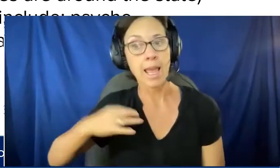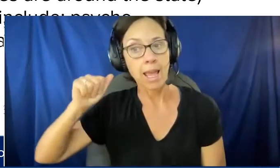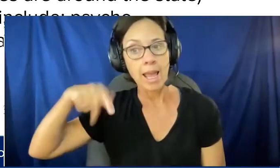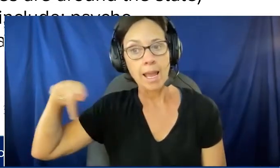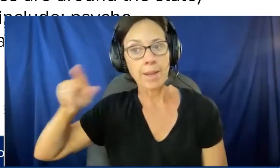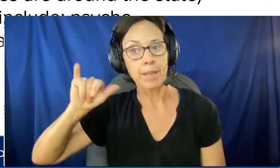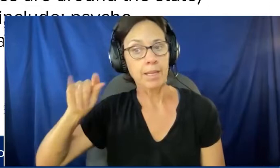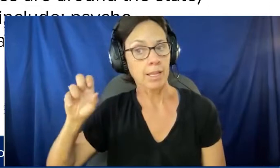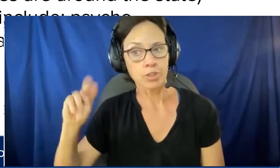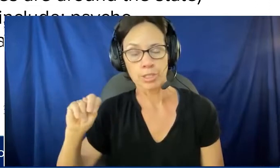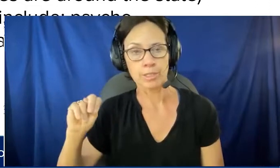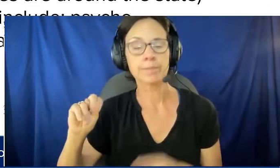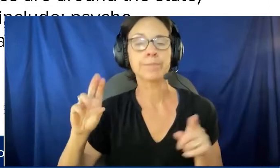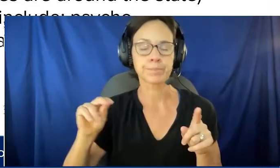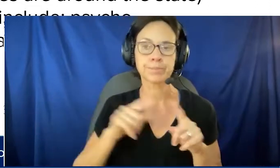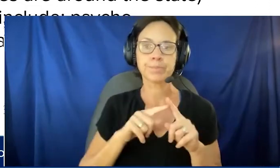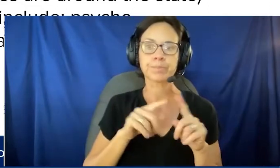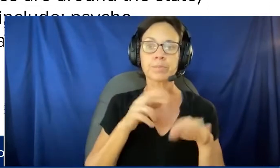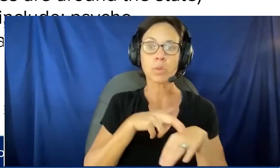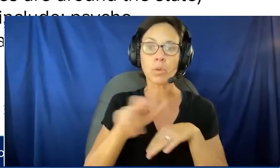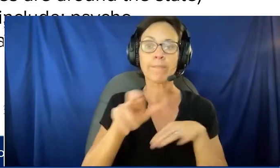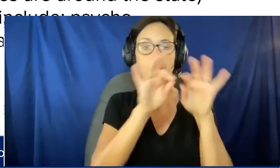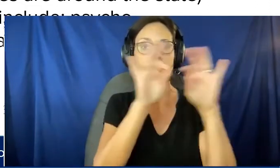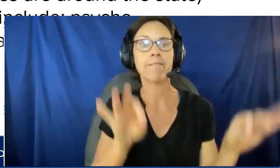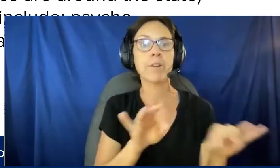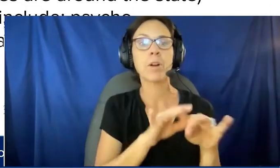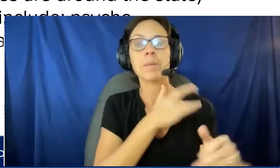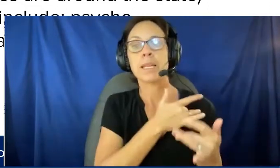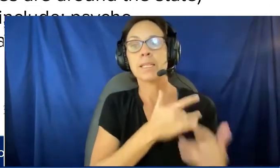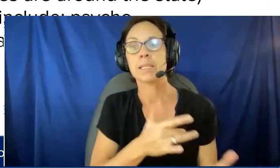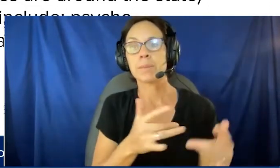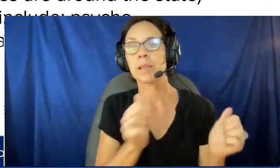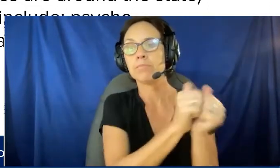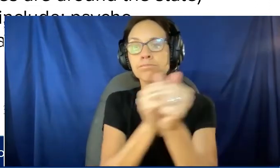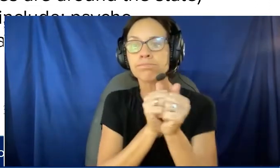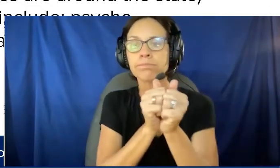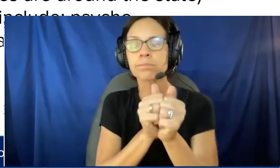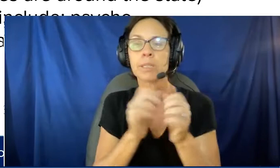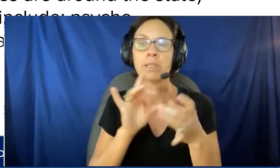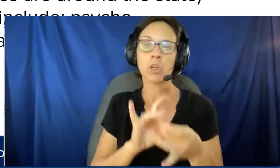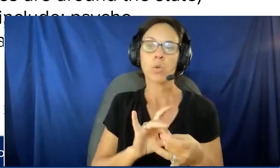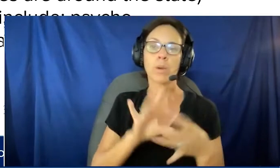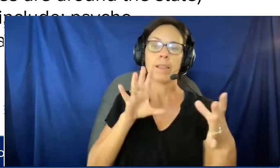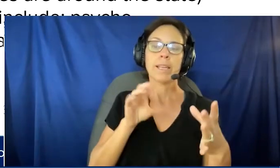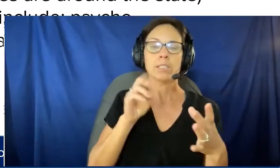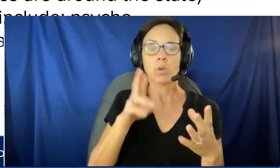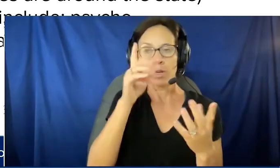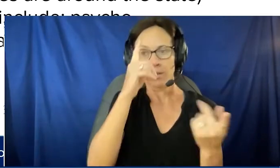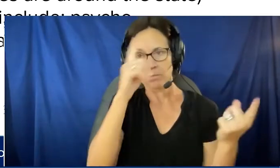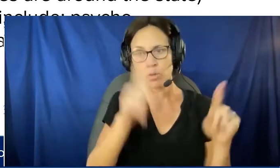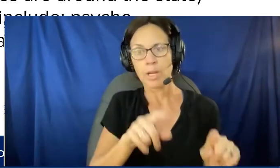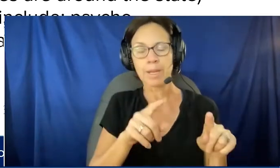The referral form is usually accompanied by a release of information for a student